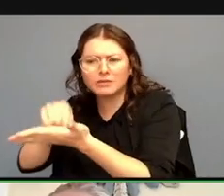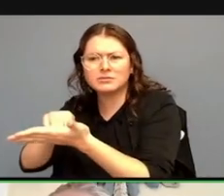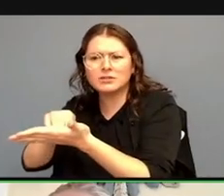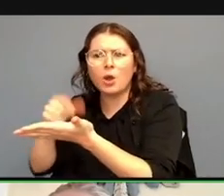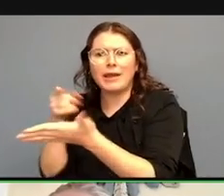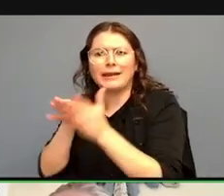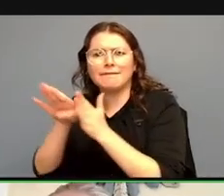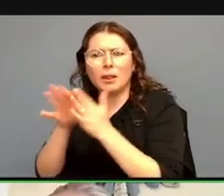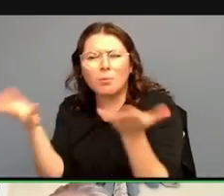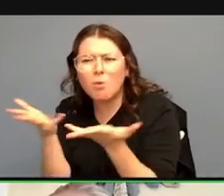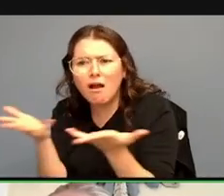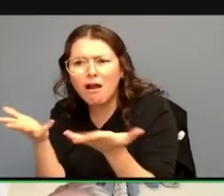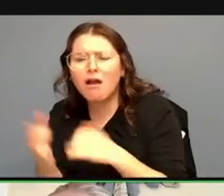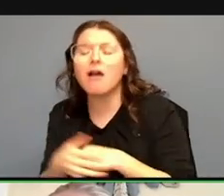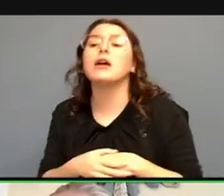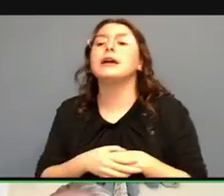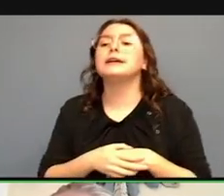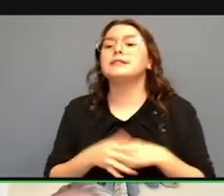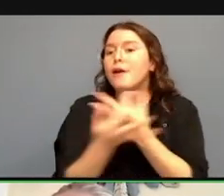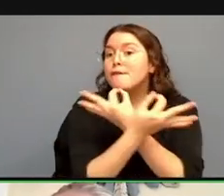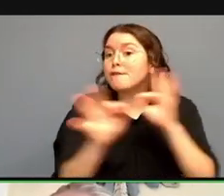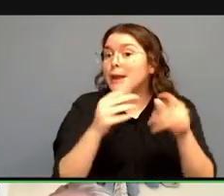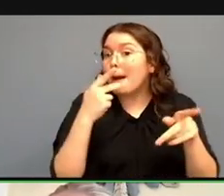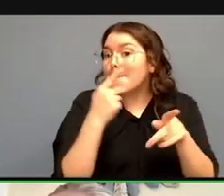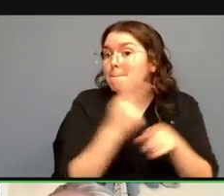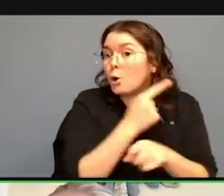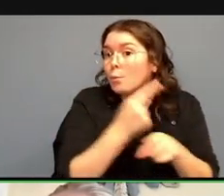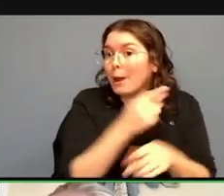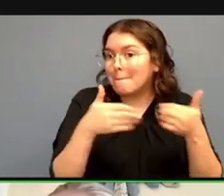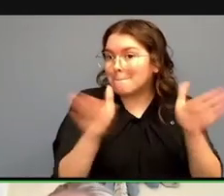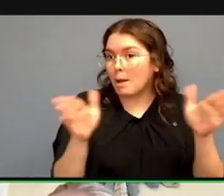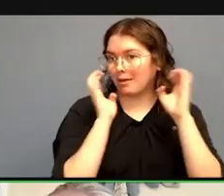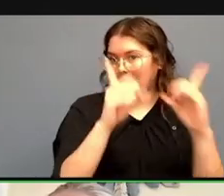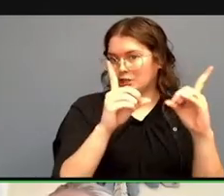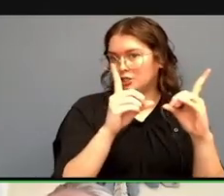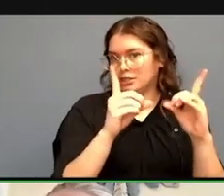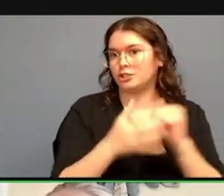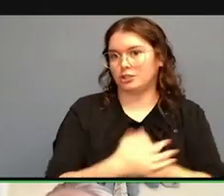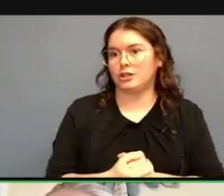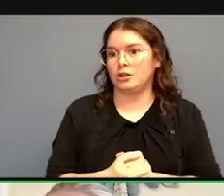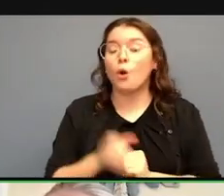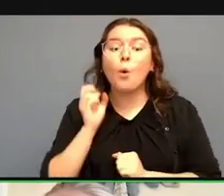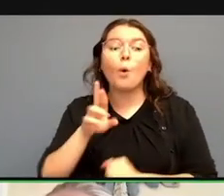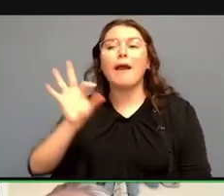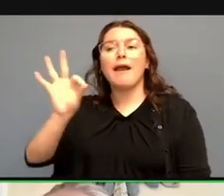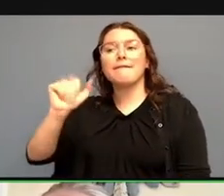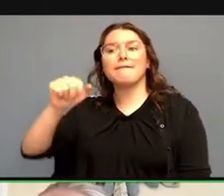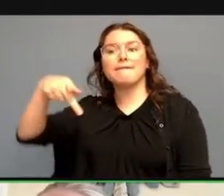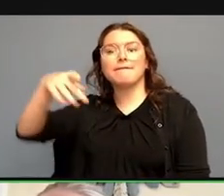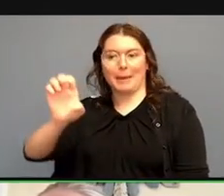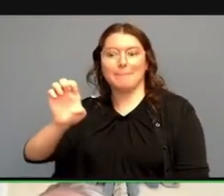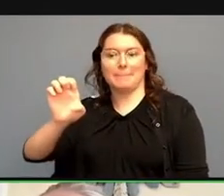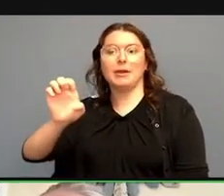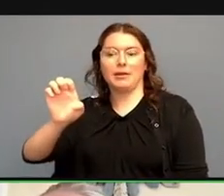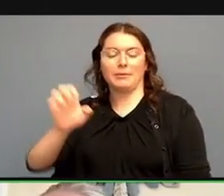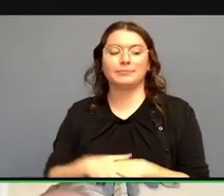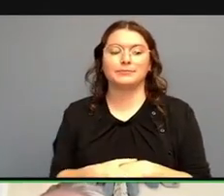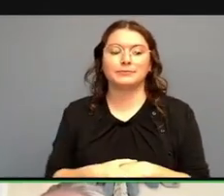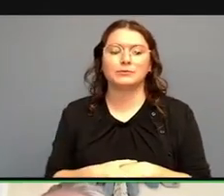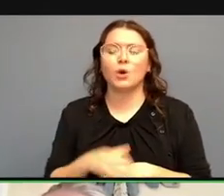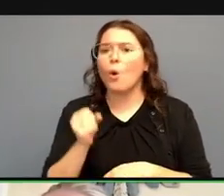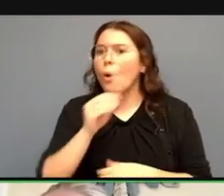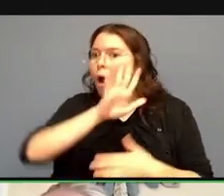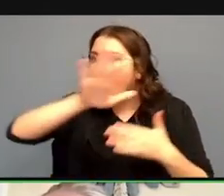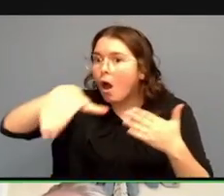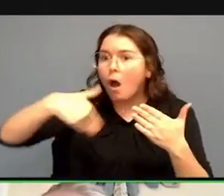develop is a free and appropriate public education, or FAPE. So it's all